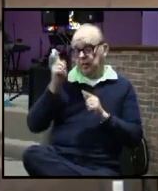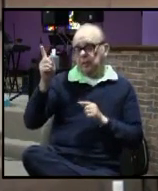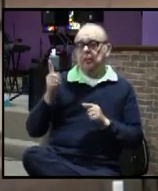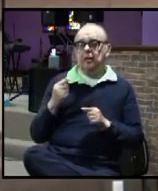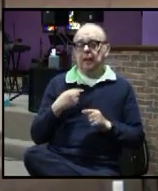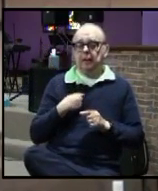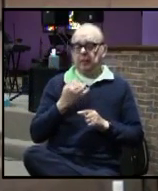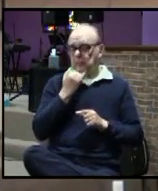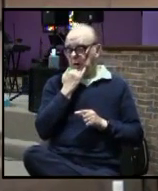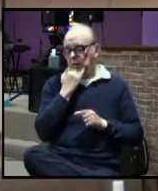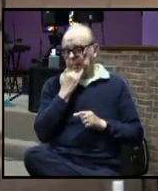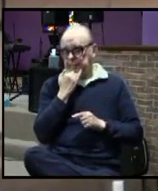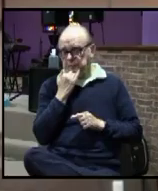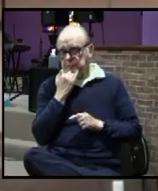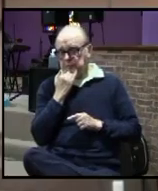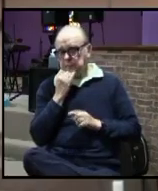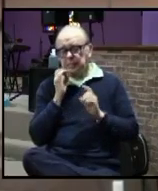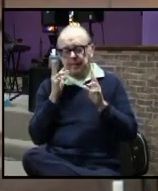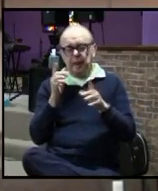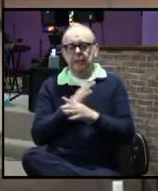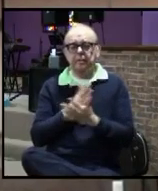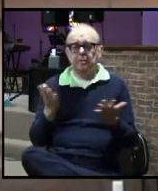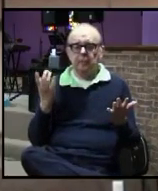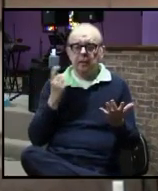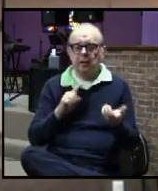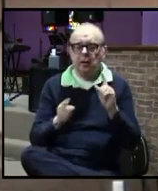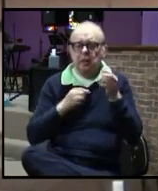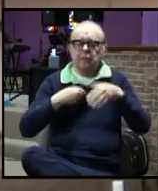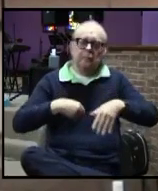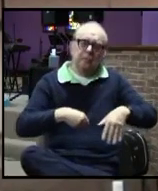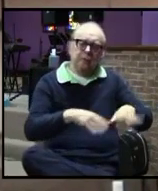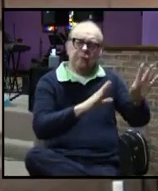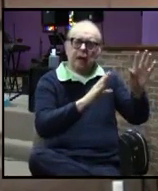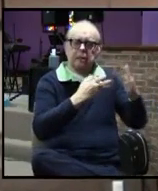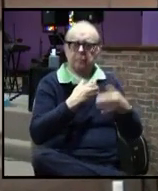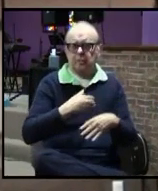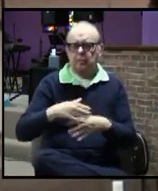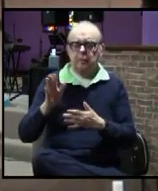with you. This is wrong. And you're right. I need to hate this like you need to. And then we need to turn away.